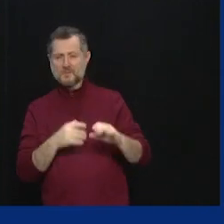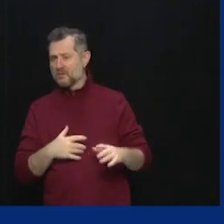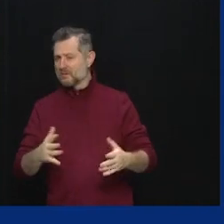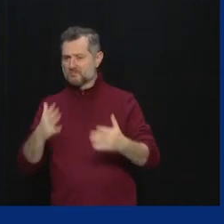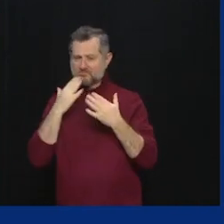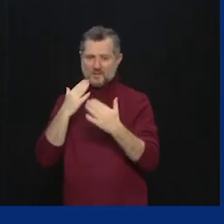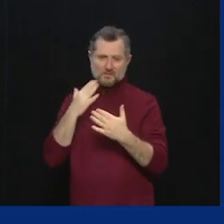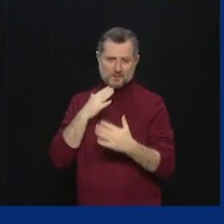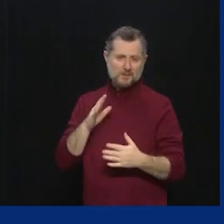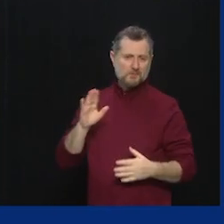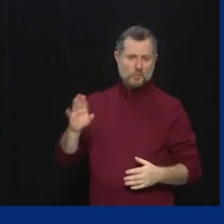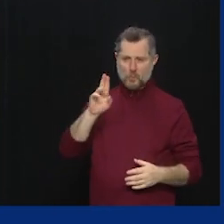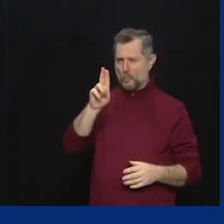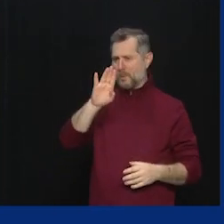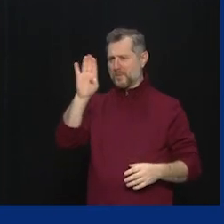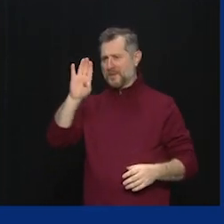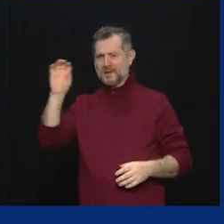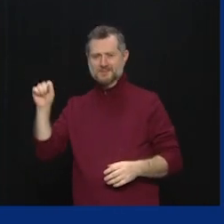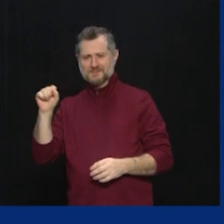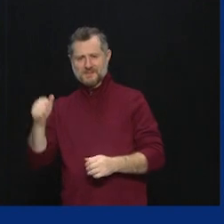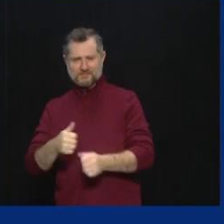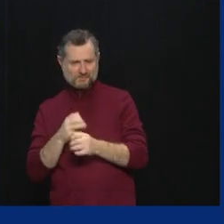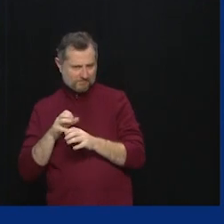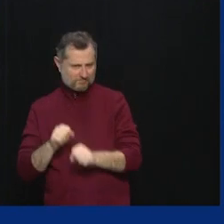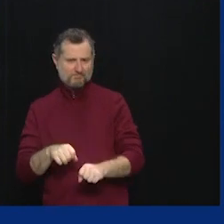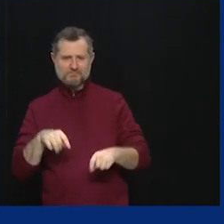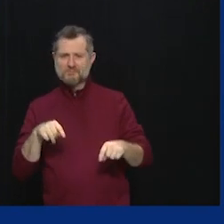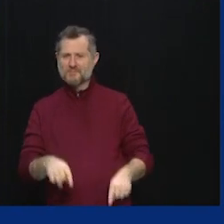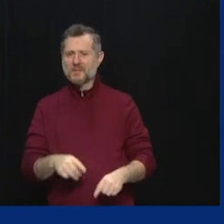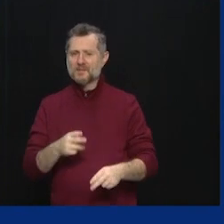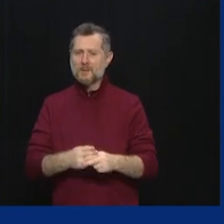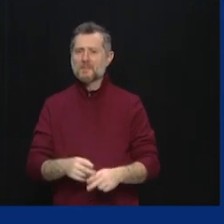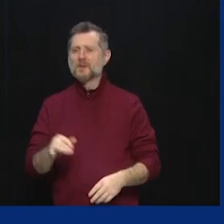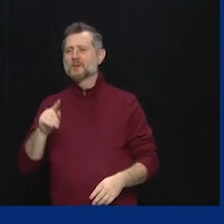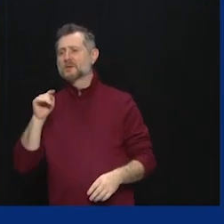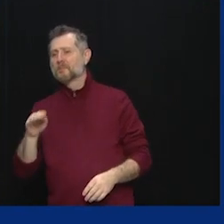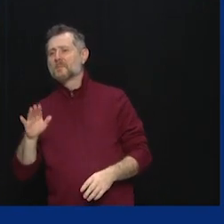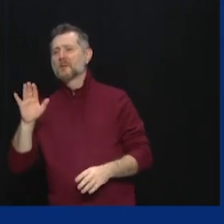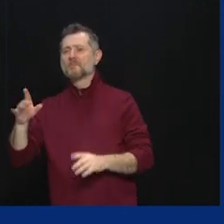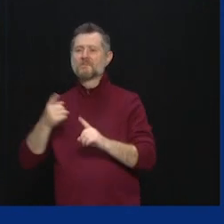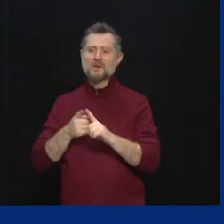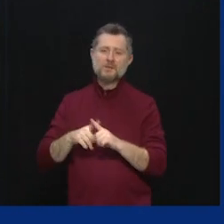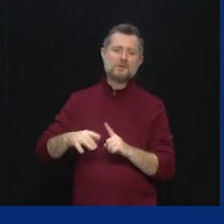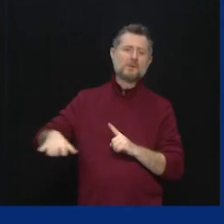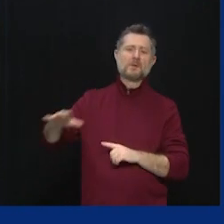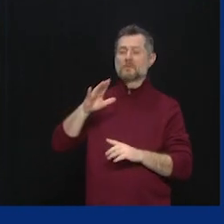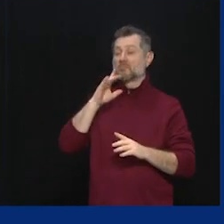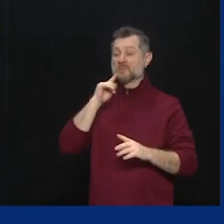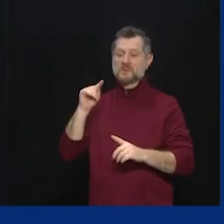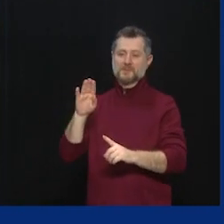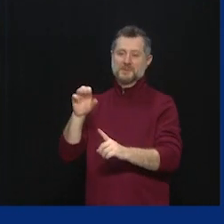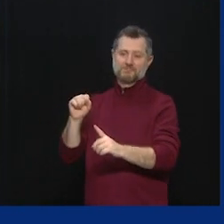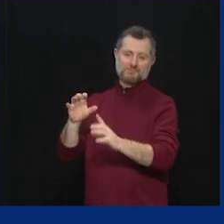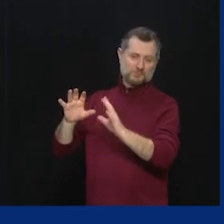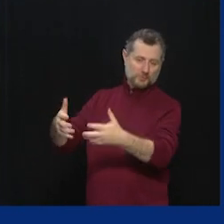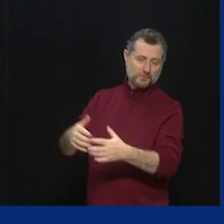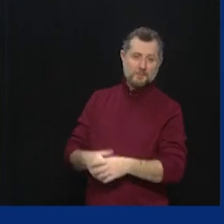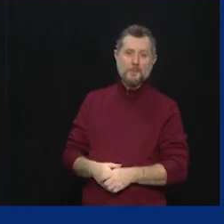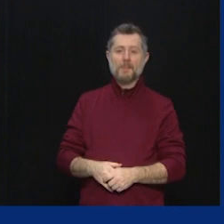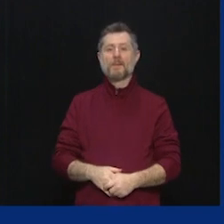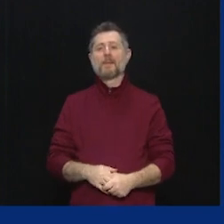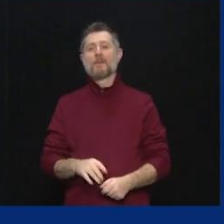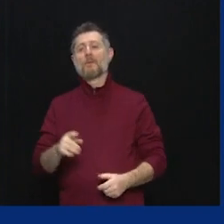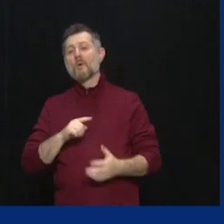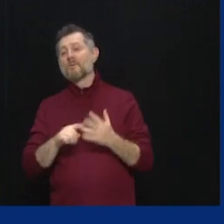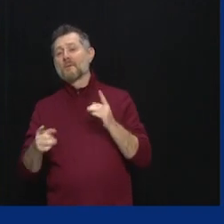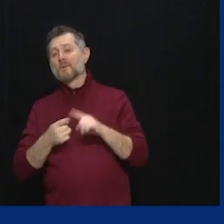and believing on us as well. Tom Naratil and all of friends at UBS. John Lydecki, Scott Melkin, Jeff Wilpon, all of our friends at the Islanders.